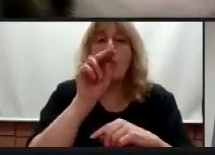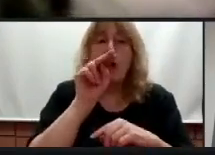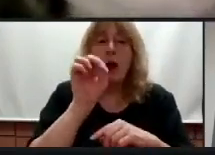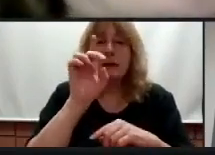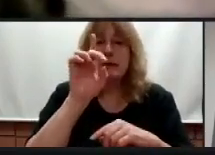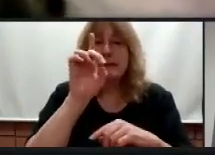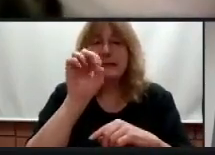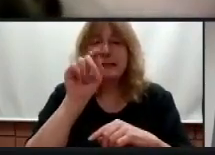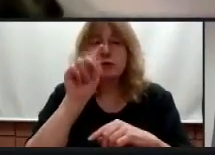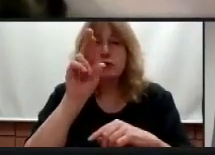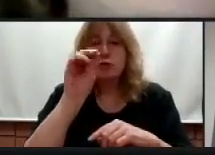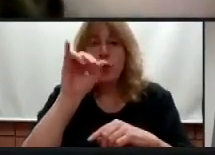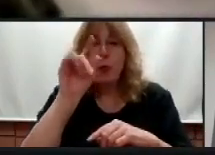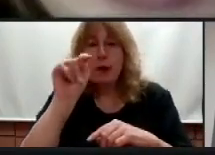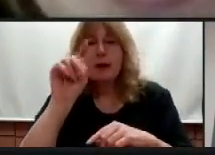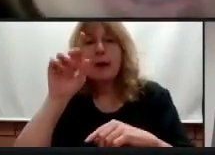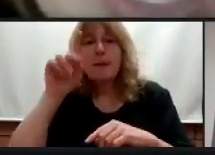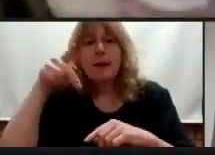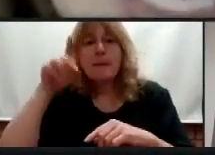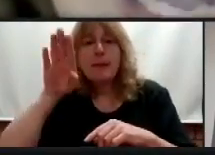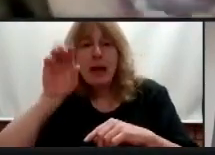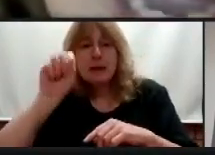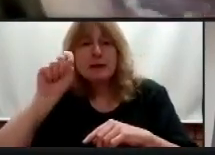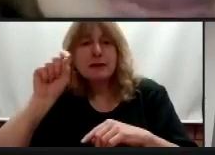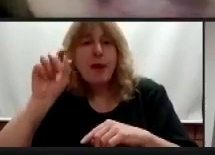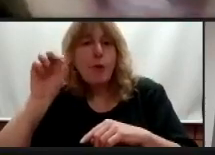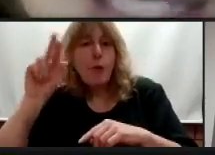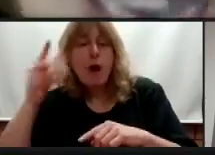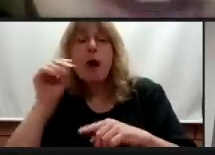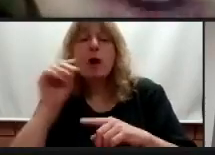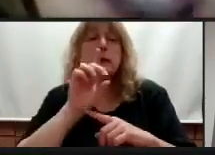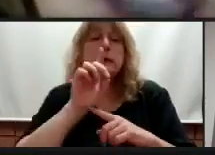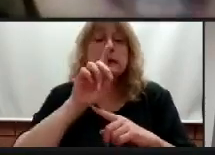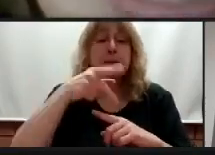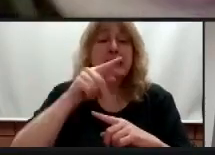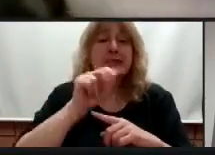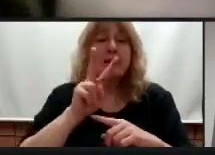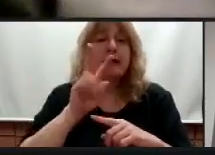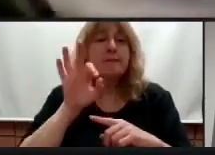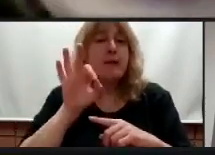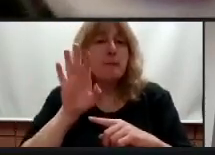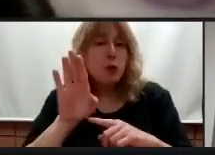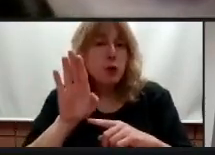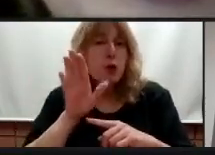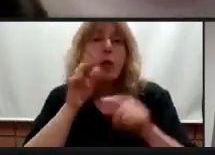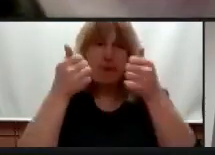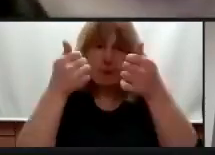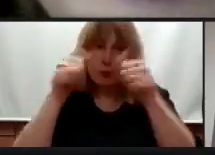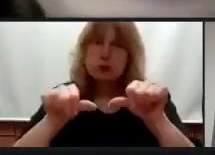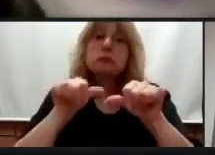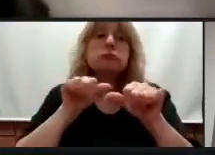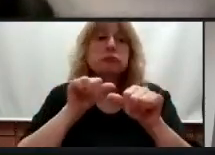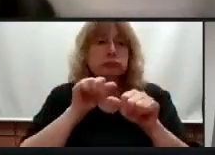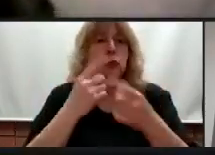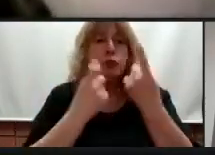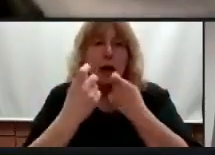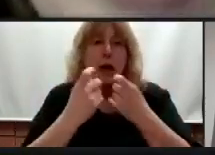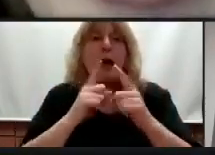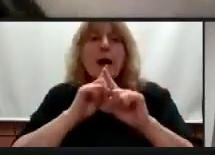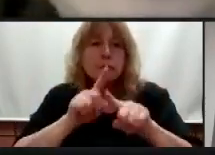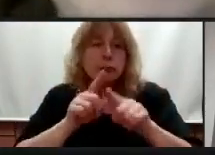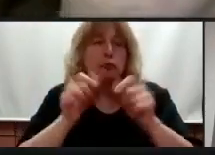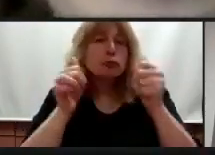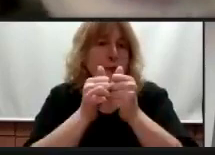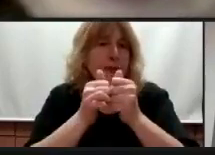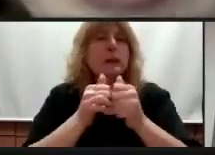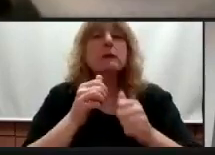onedetroittbs.org and on DPTV's Facebook. This town hall is truly a group effort, so